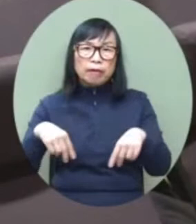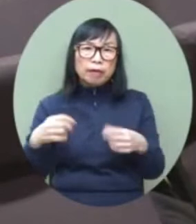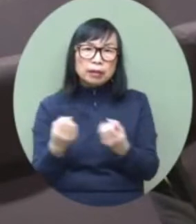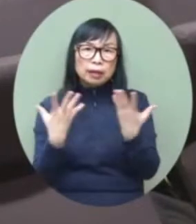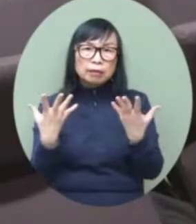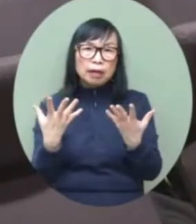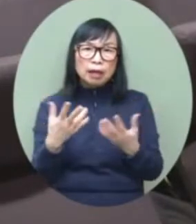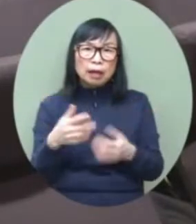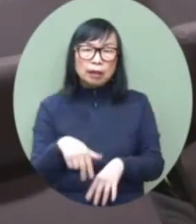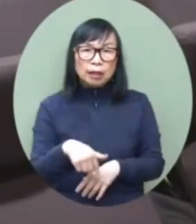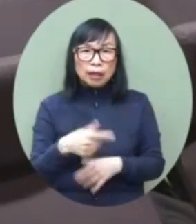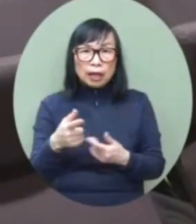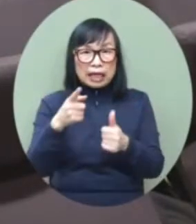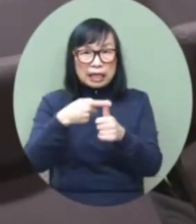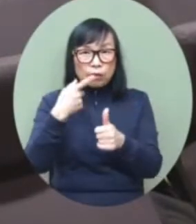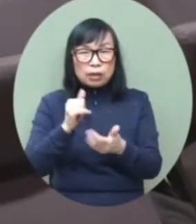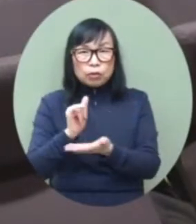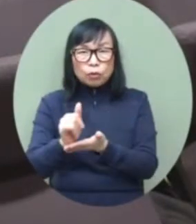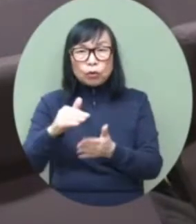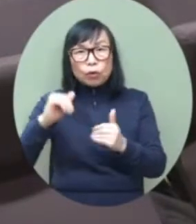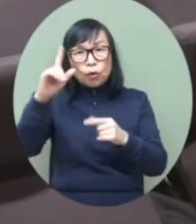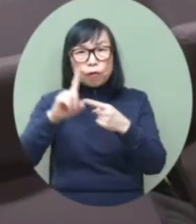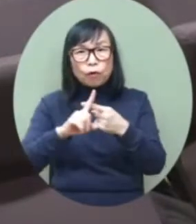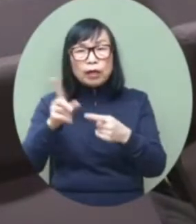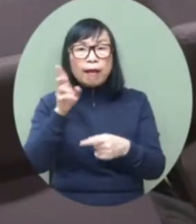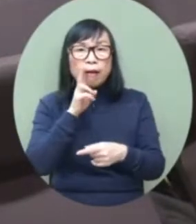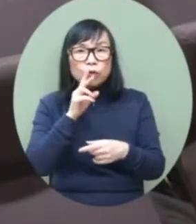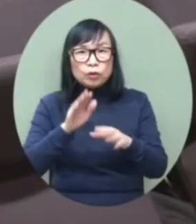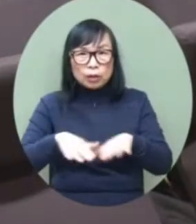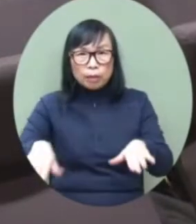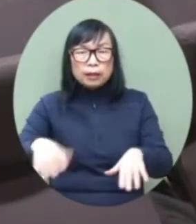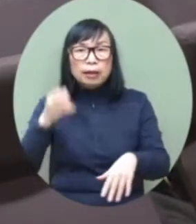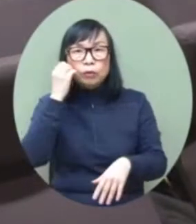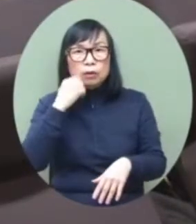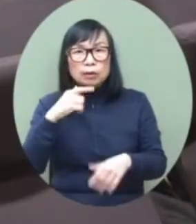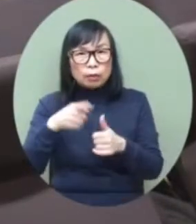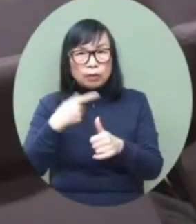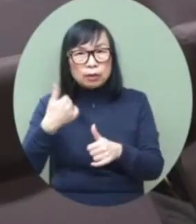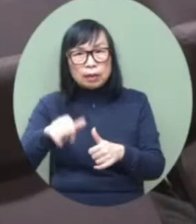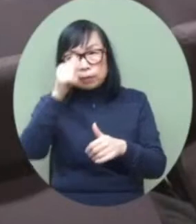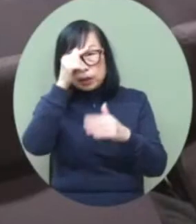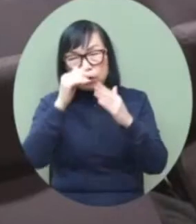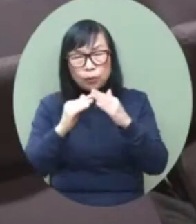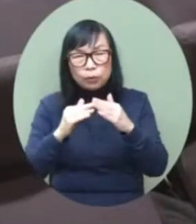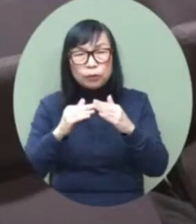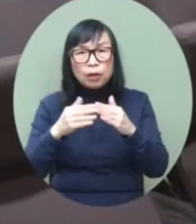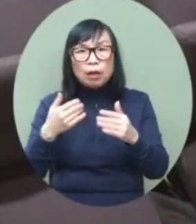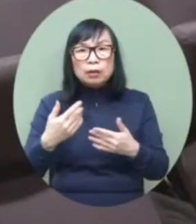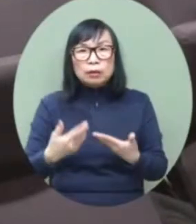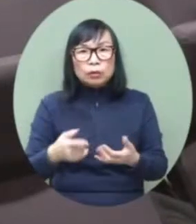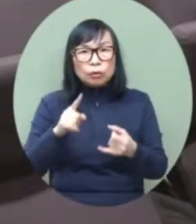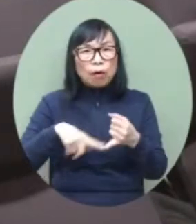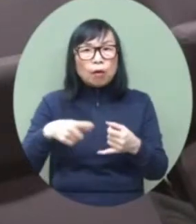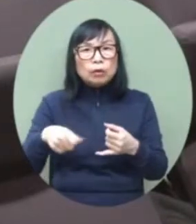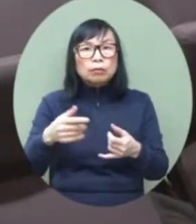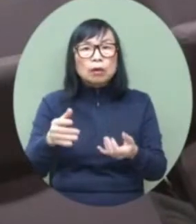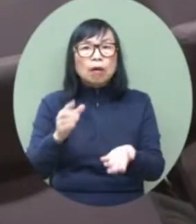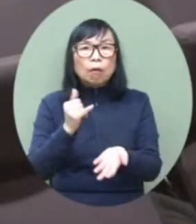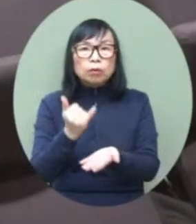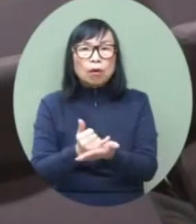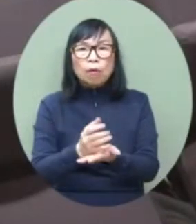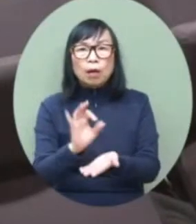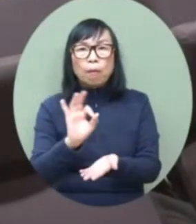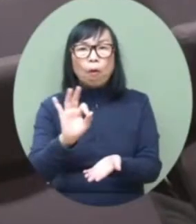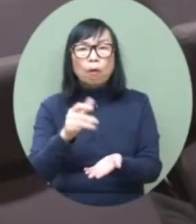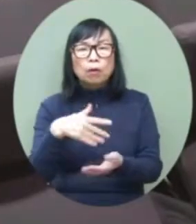this scenario? Now, previously, you had said that the high-risk groups such as elderly and children should go to hospital